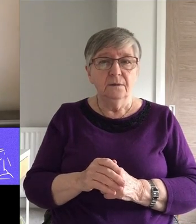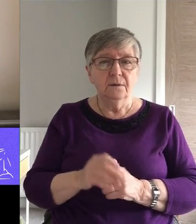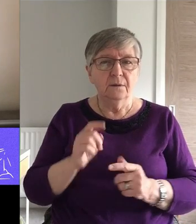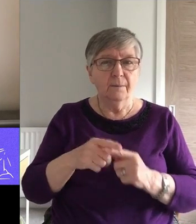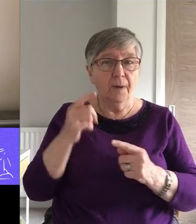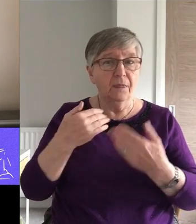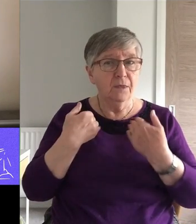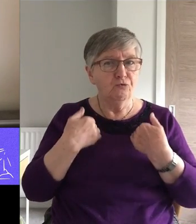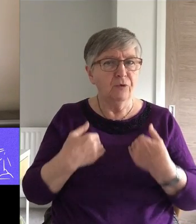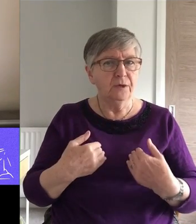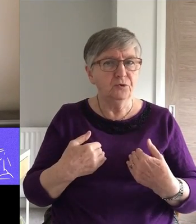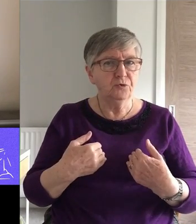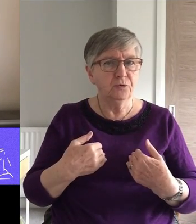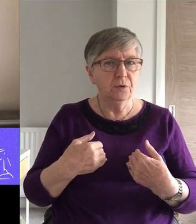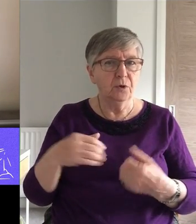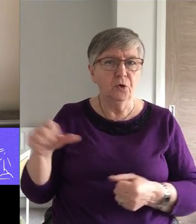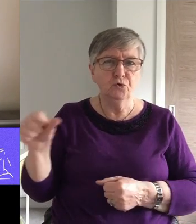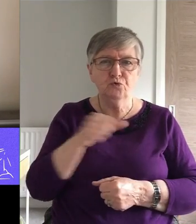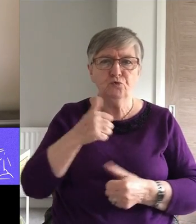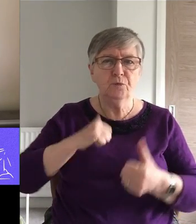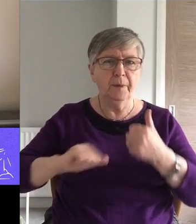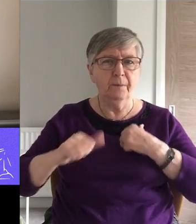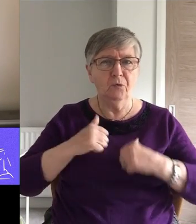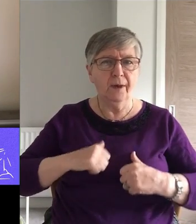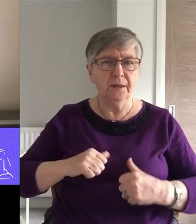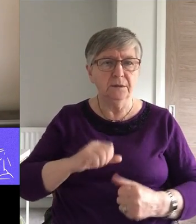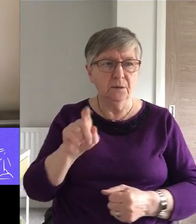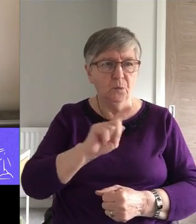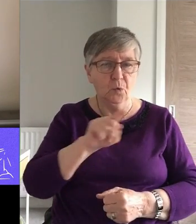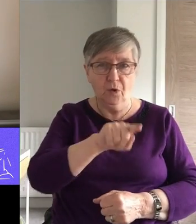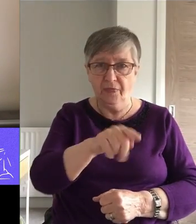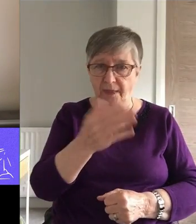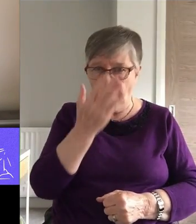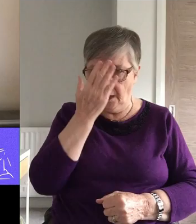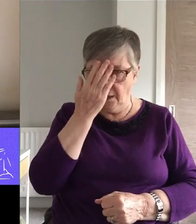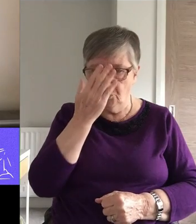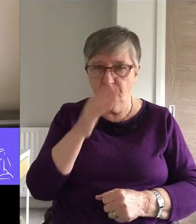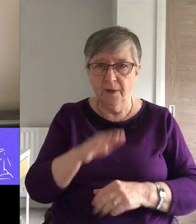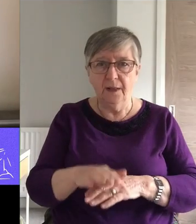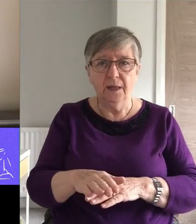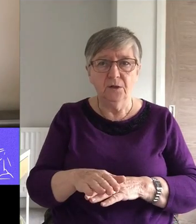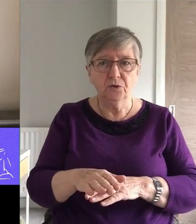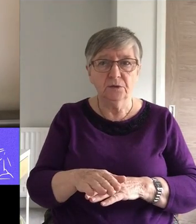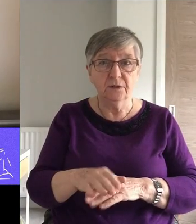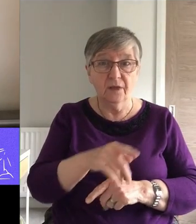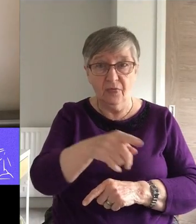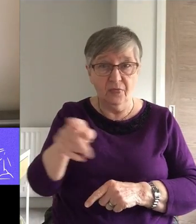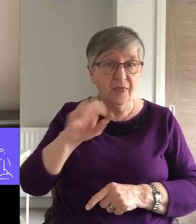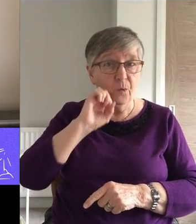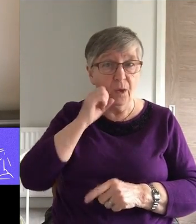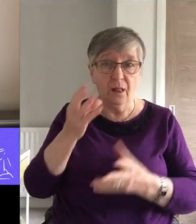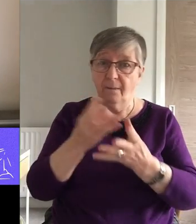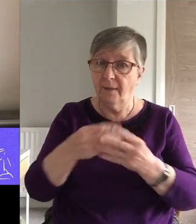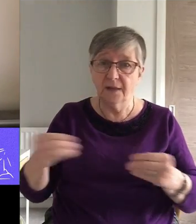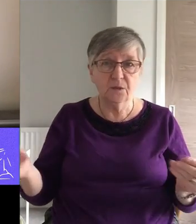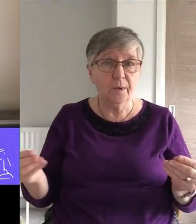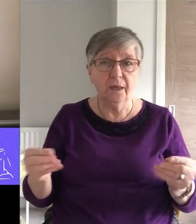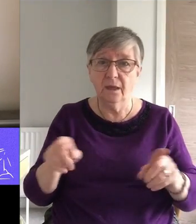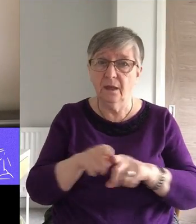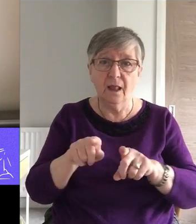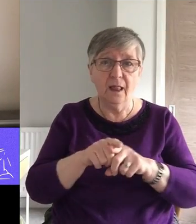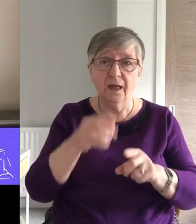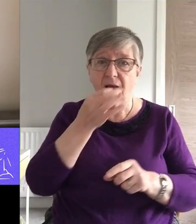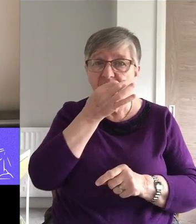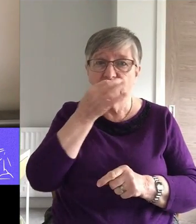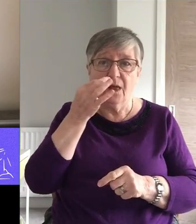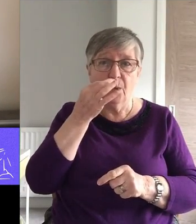But the rich should take pride in their humiliation, since they will pass away like a wild